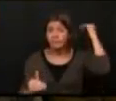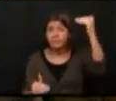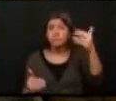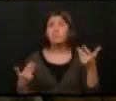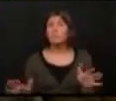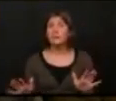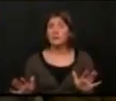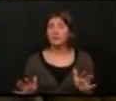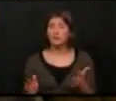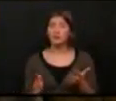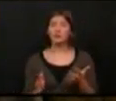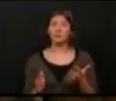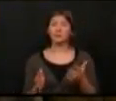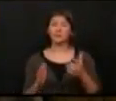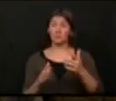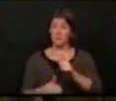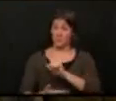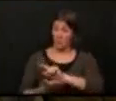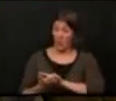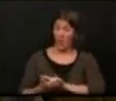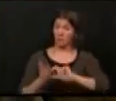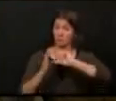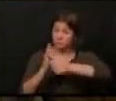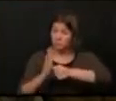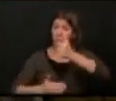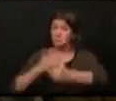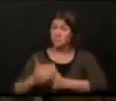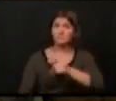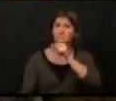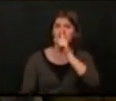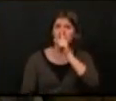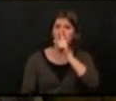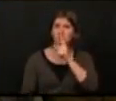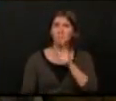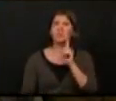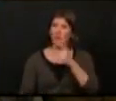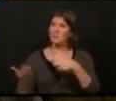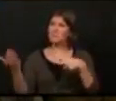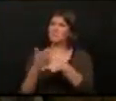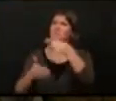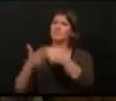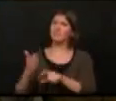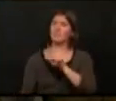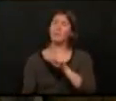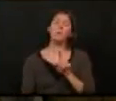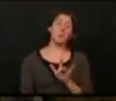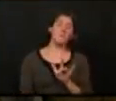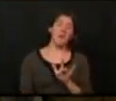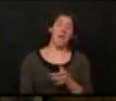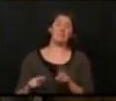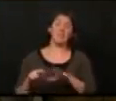and penalties that are talked about go up to $500. It starts at